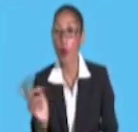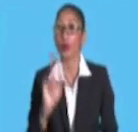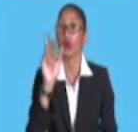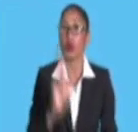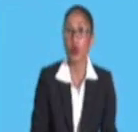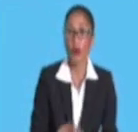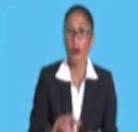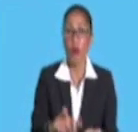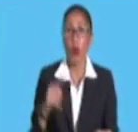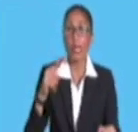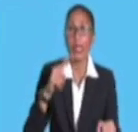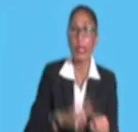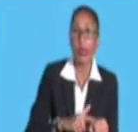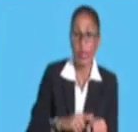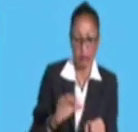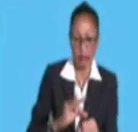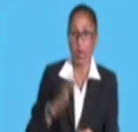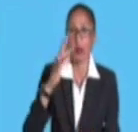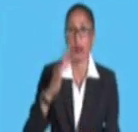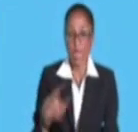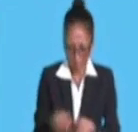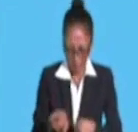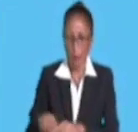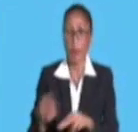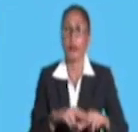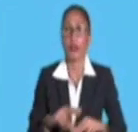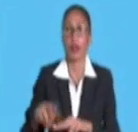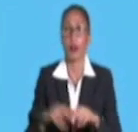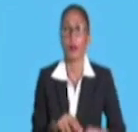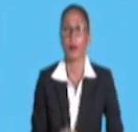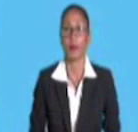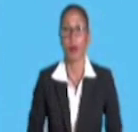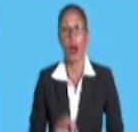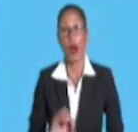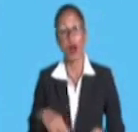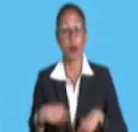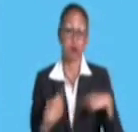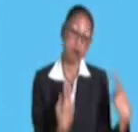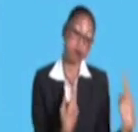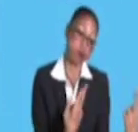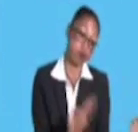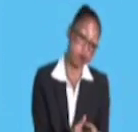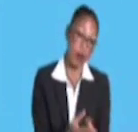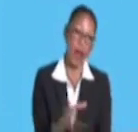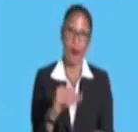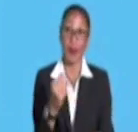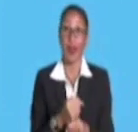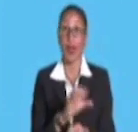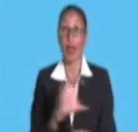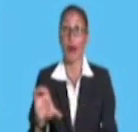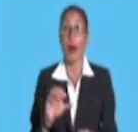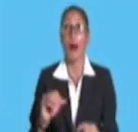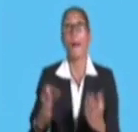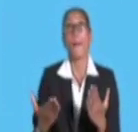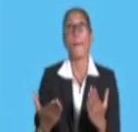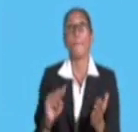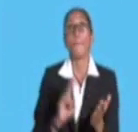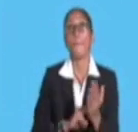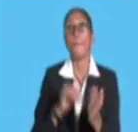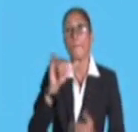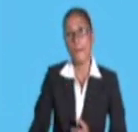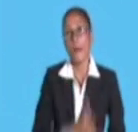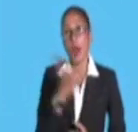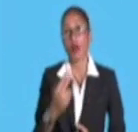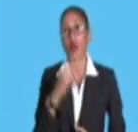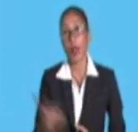liquefied petroleum gas industry, including Fiji. I retired from Origin Energy Australia in May of